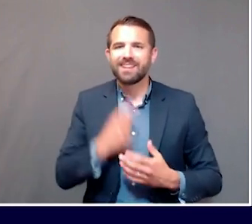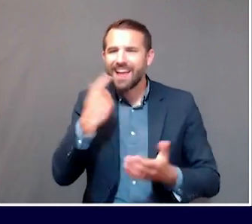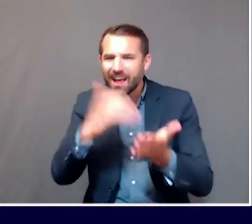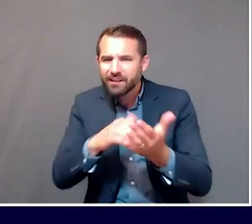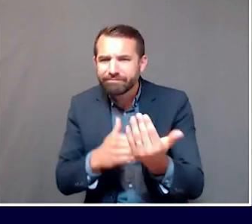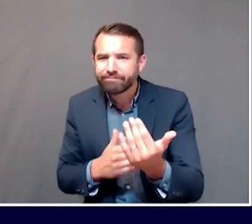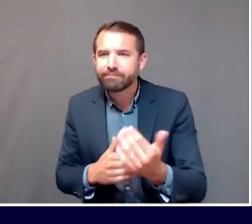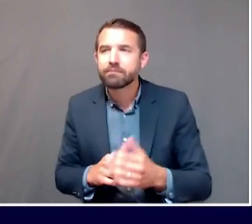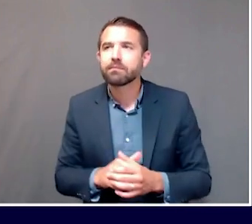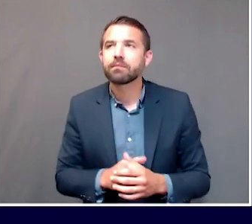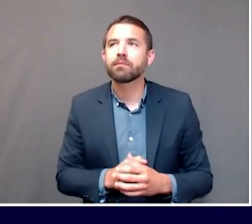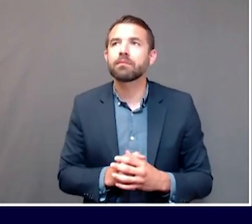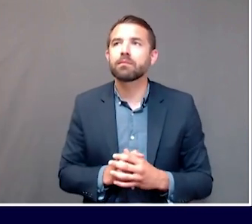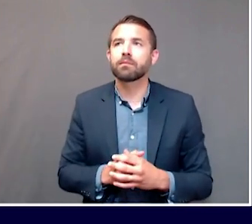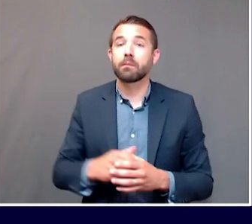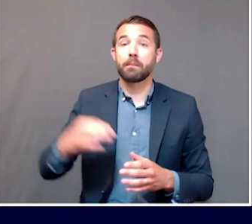The